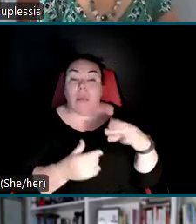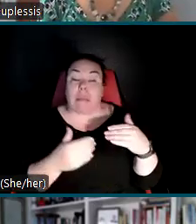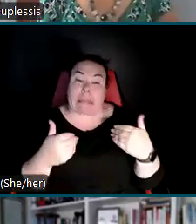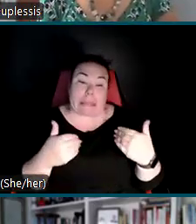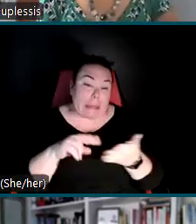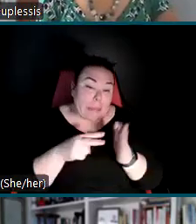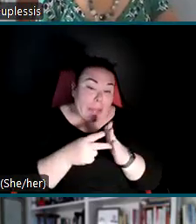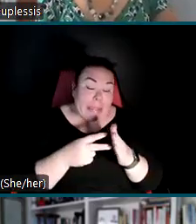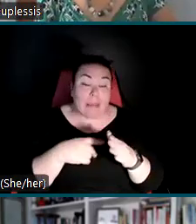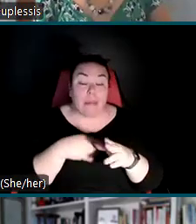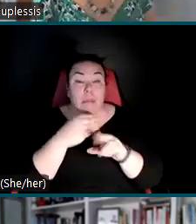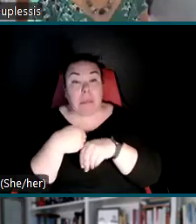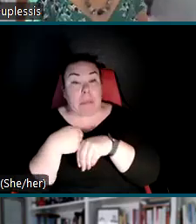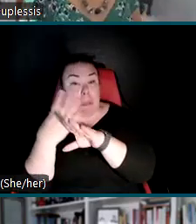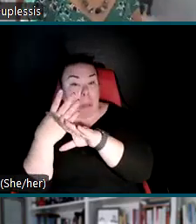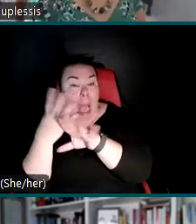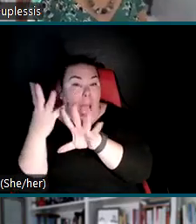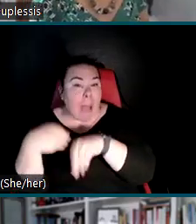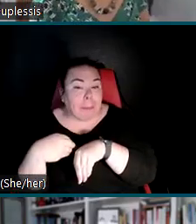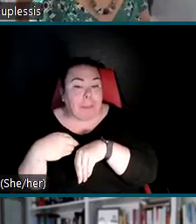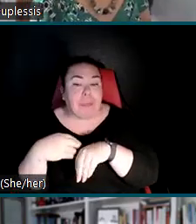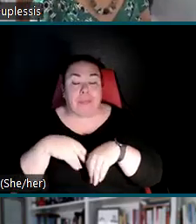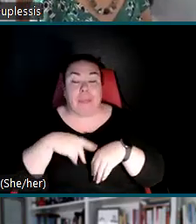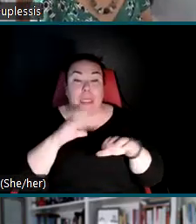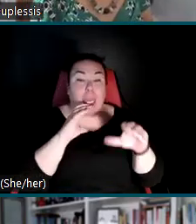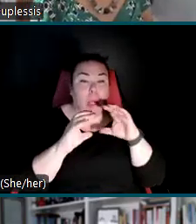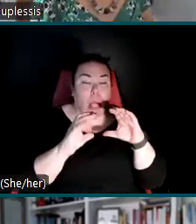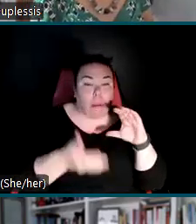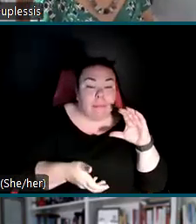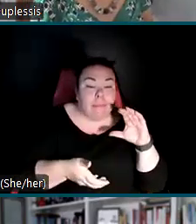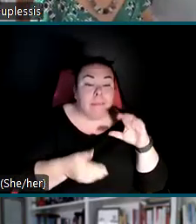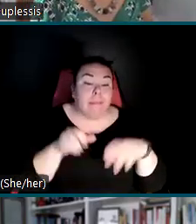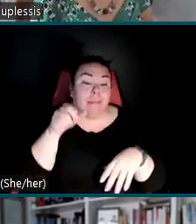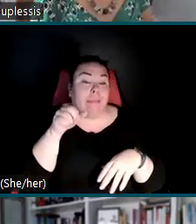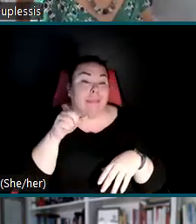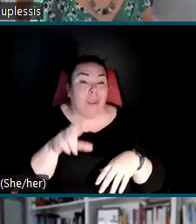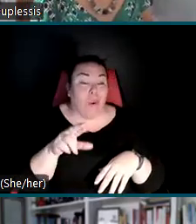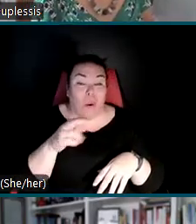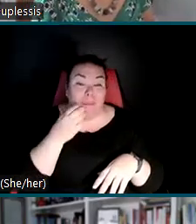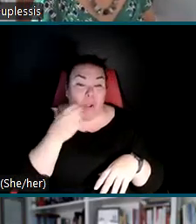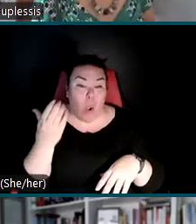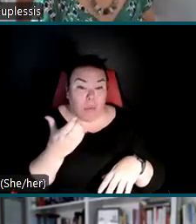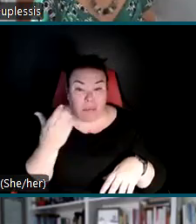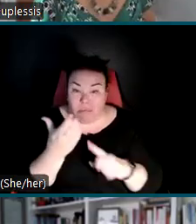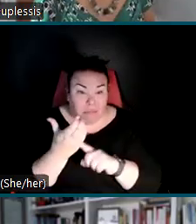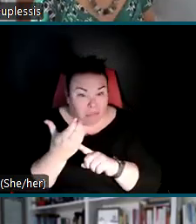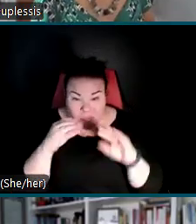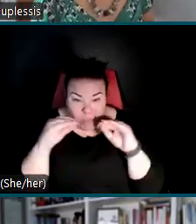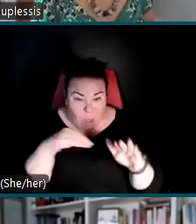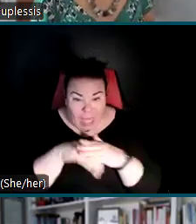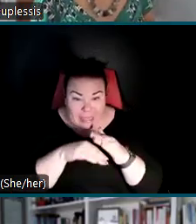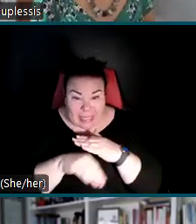phones, or the individuals may be evacuated outside their community completely.